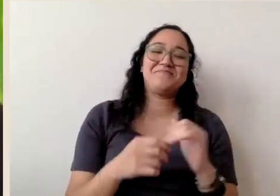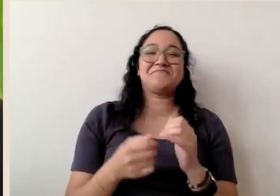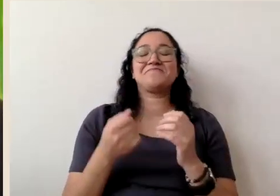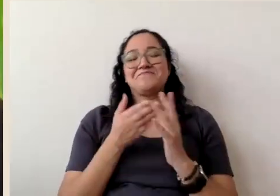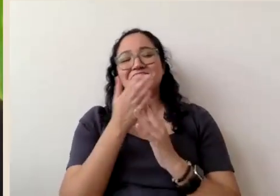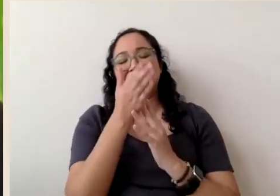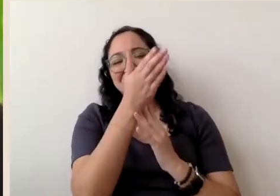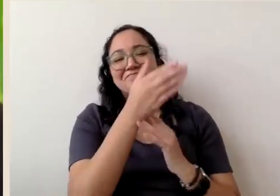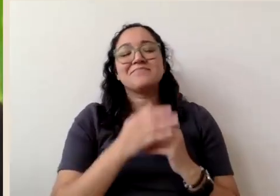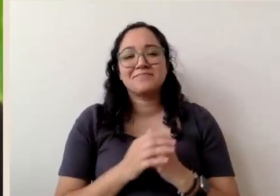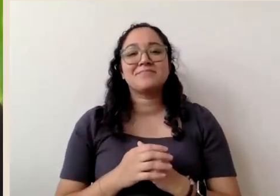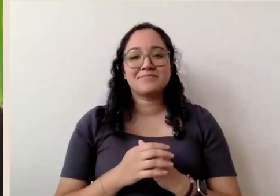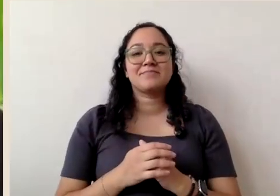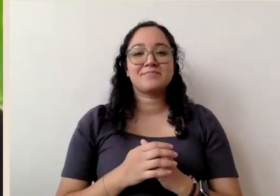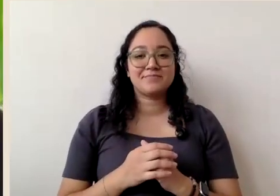too.